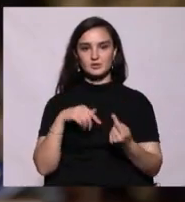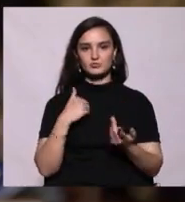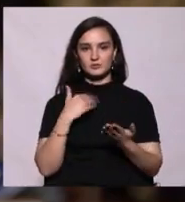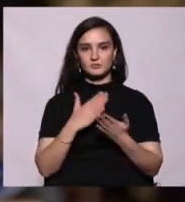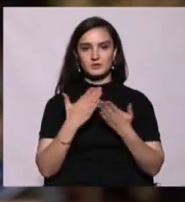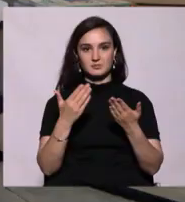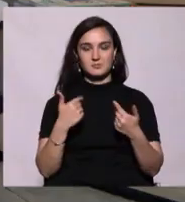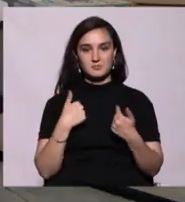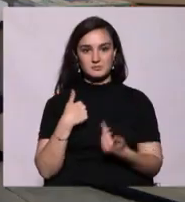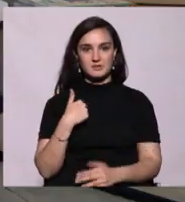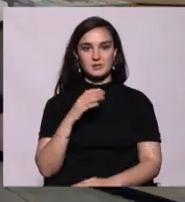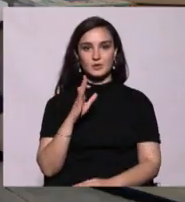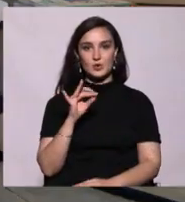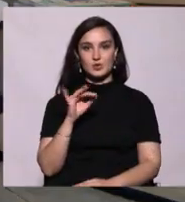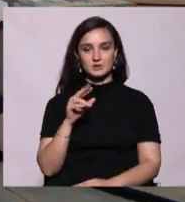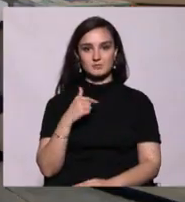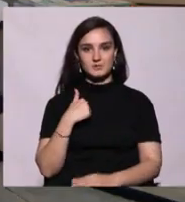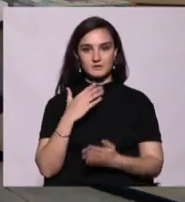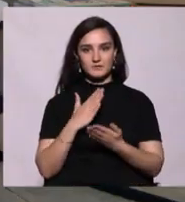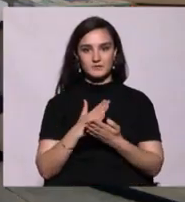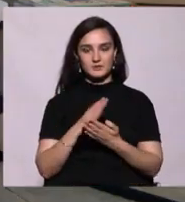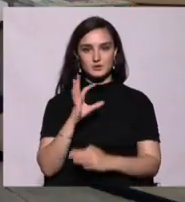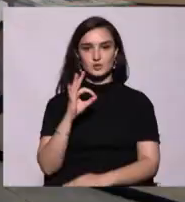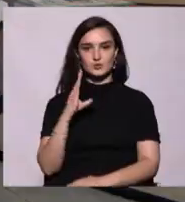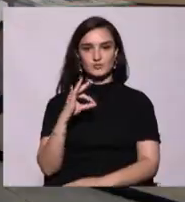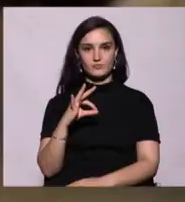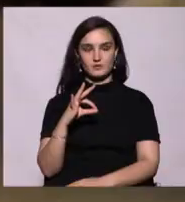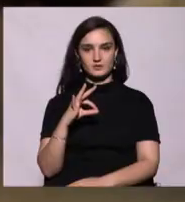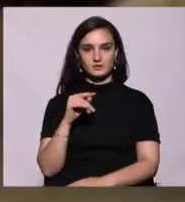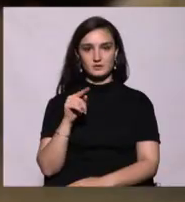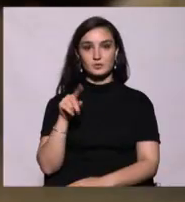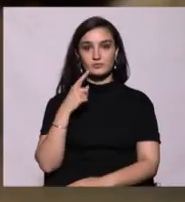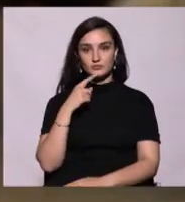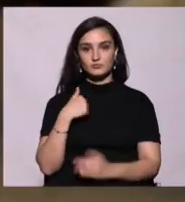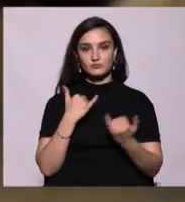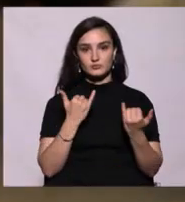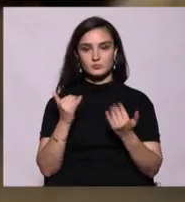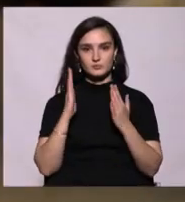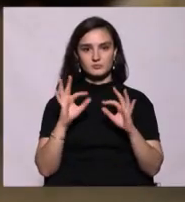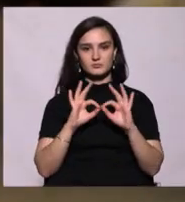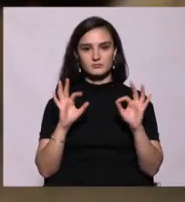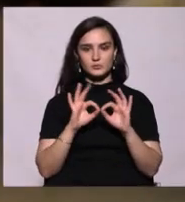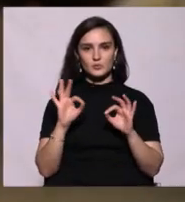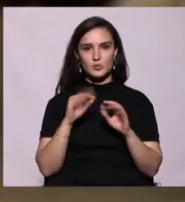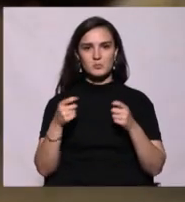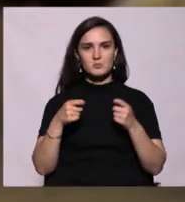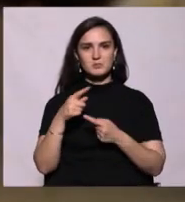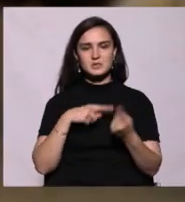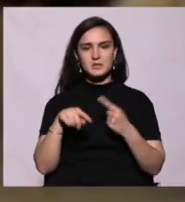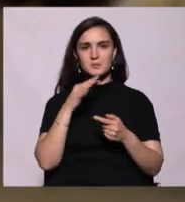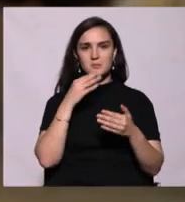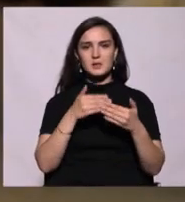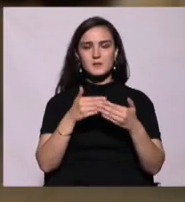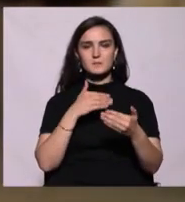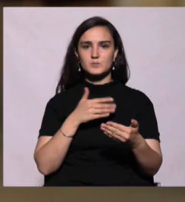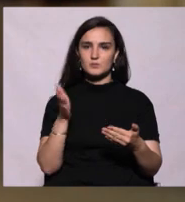your hosts. I am Mr. Carter and I'm Miss Sophie. As Carter said, today we are going to talk about business. But before